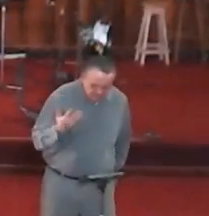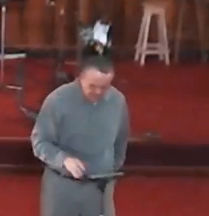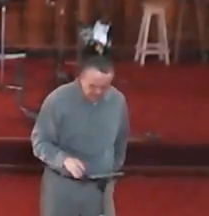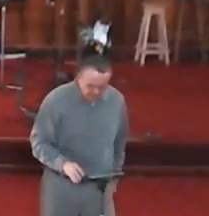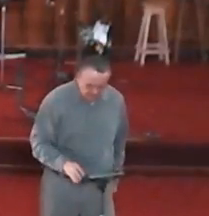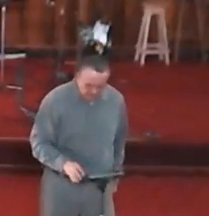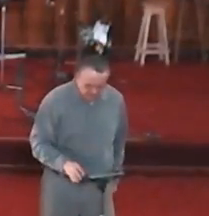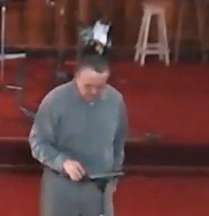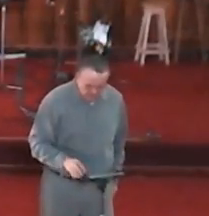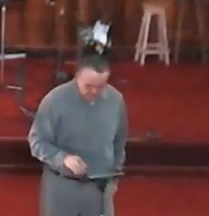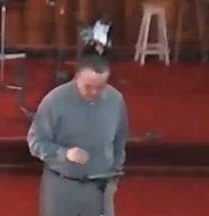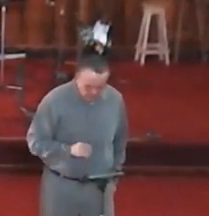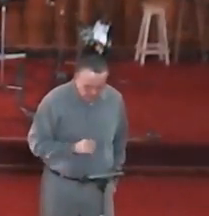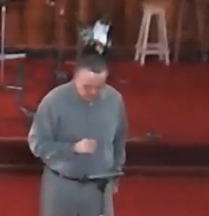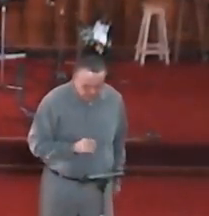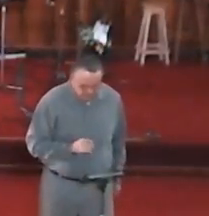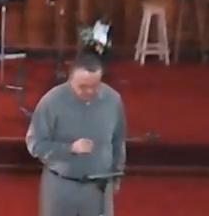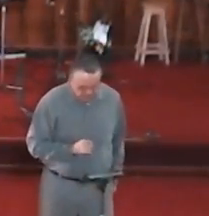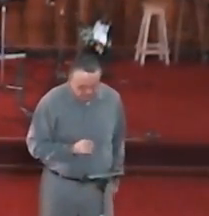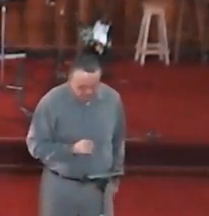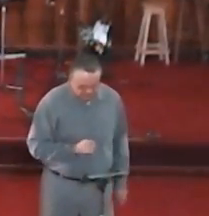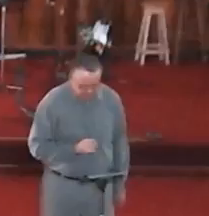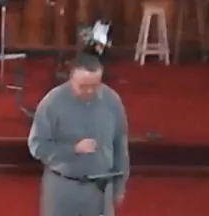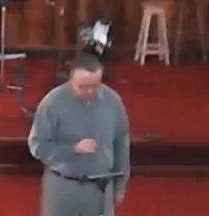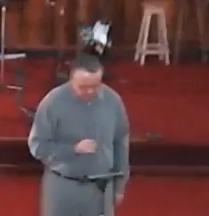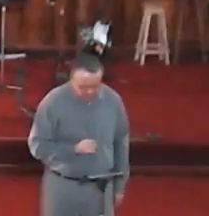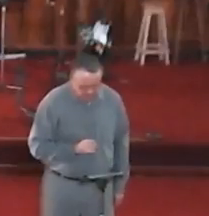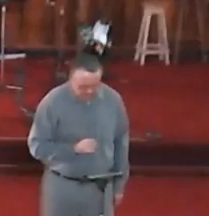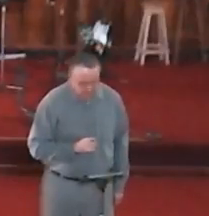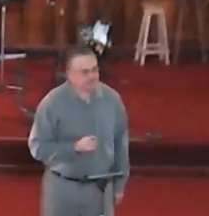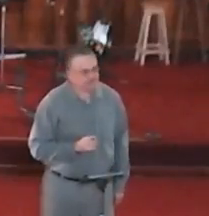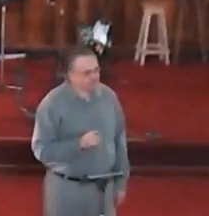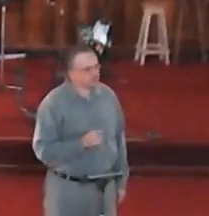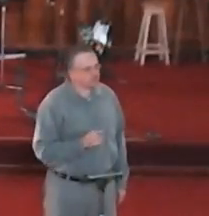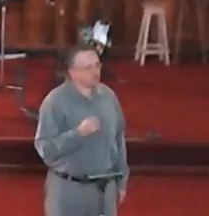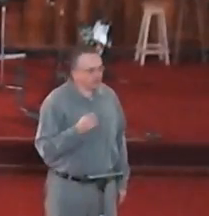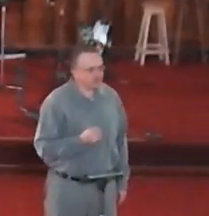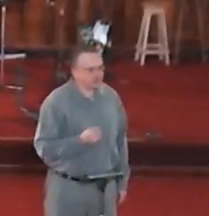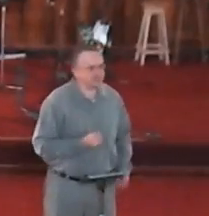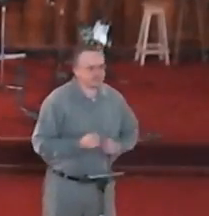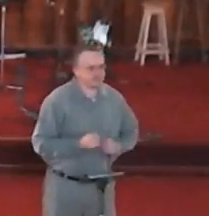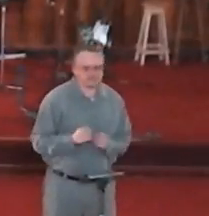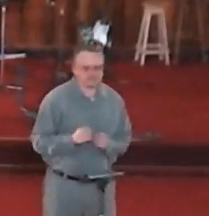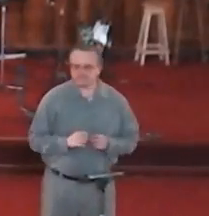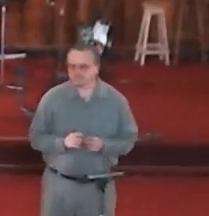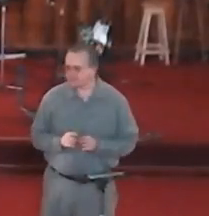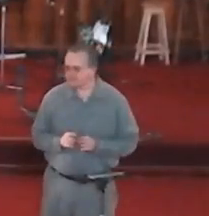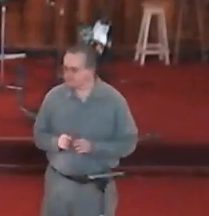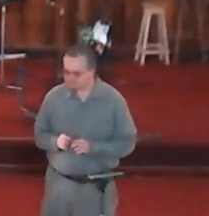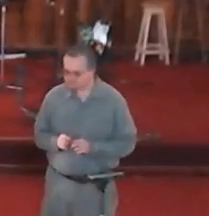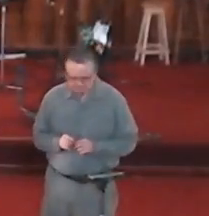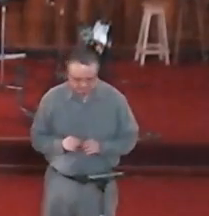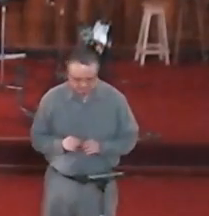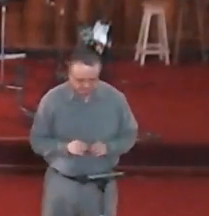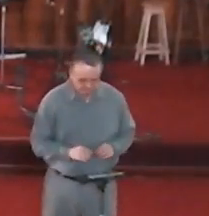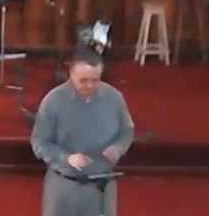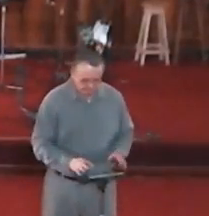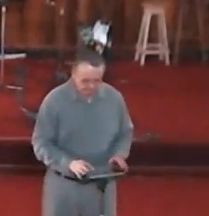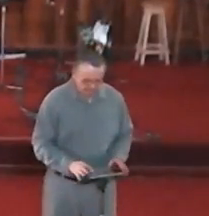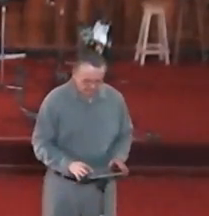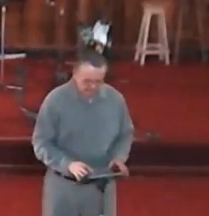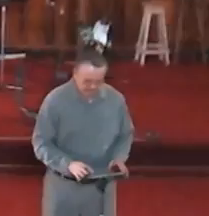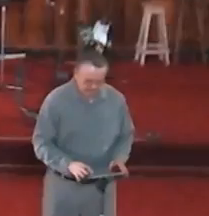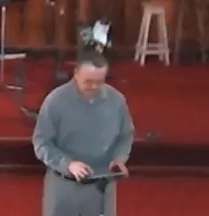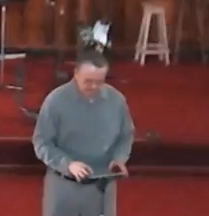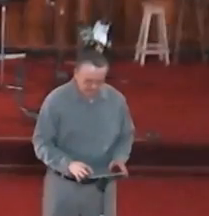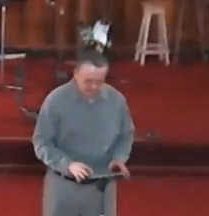las ciudades en donde hemos anunciado la palabra del Señor y veamos cómo están. At verse 36,